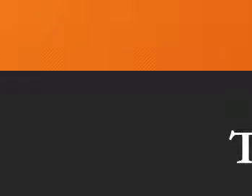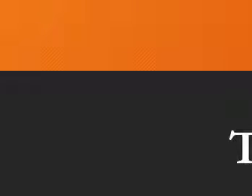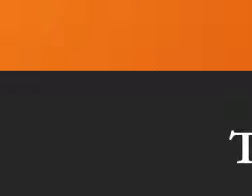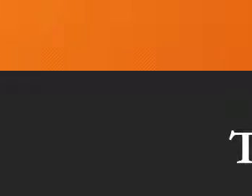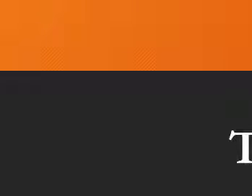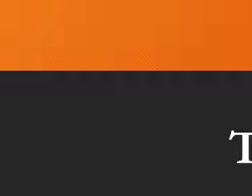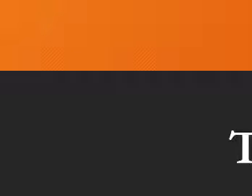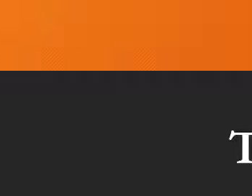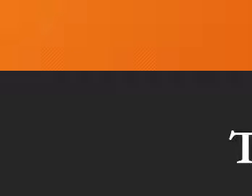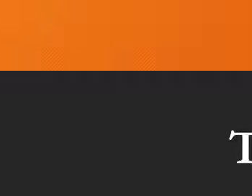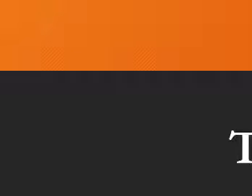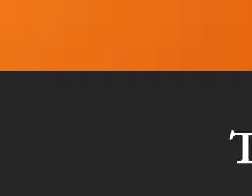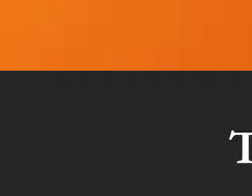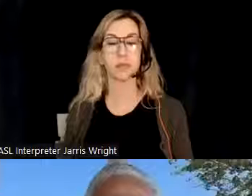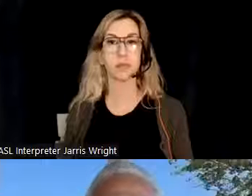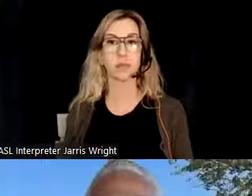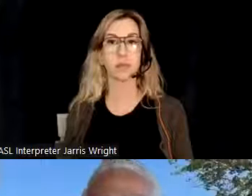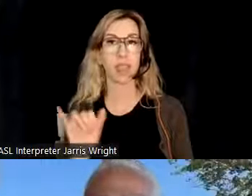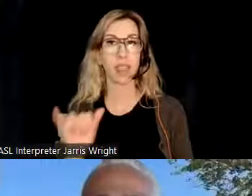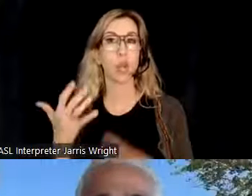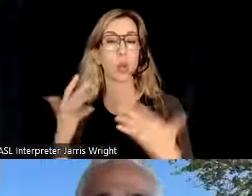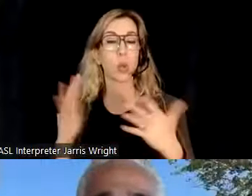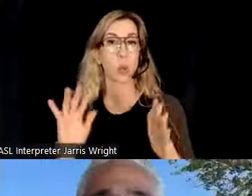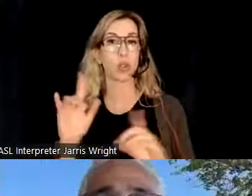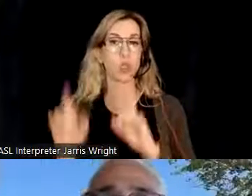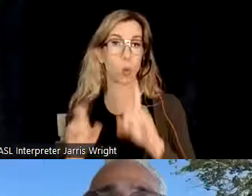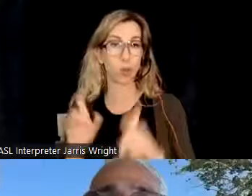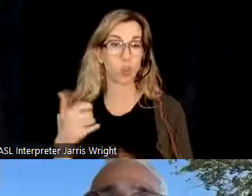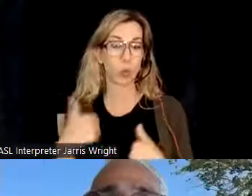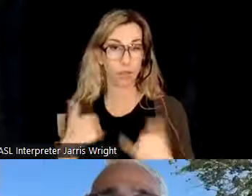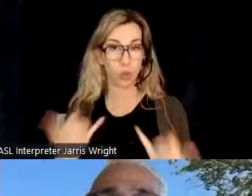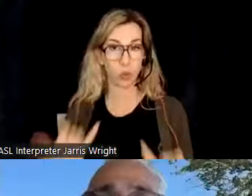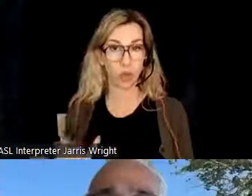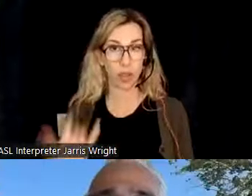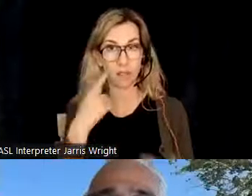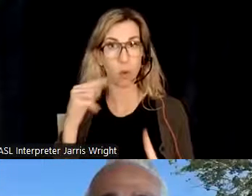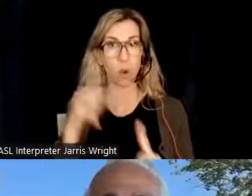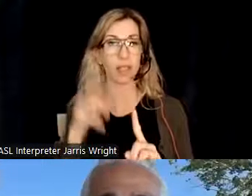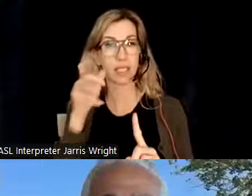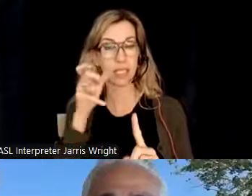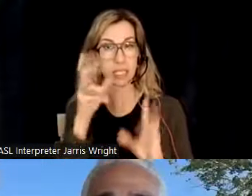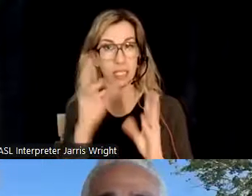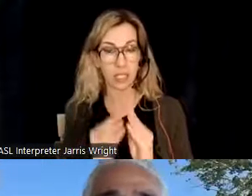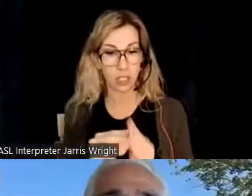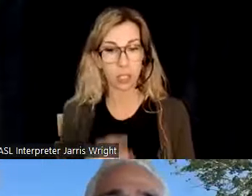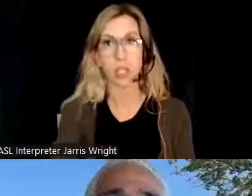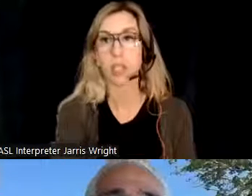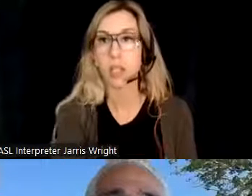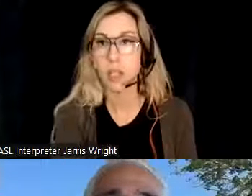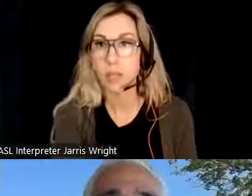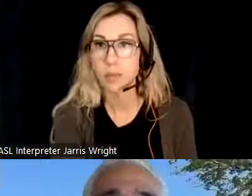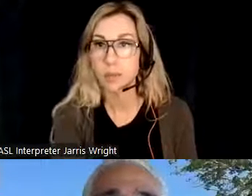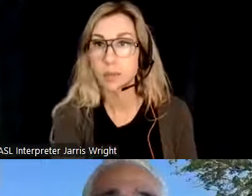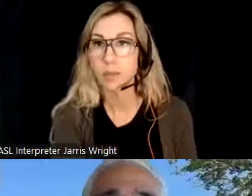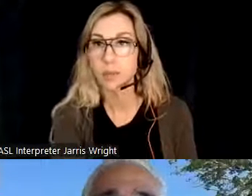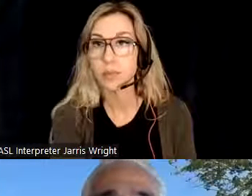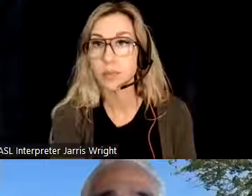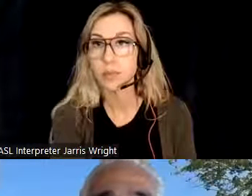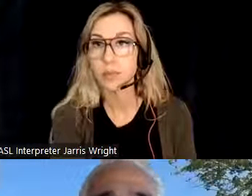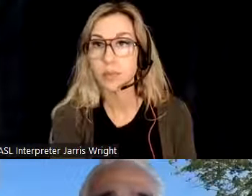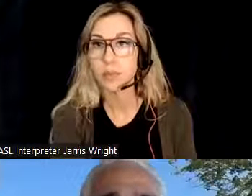Okay, that concludes the questions that we have for this listening session. Thank you everybody for